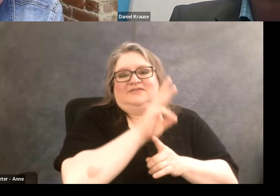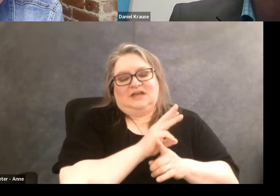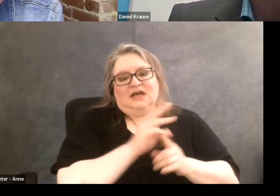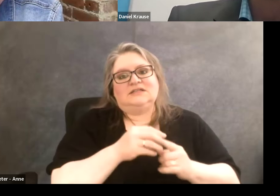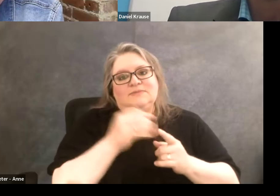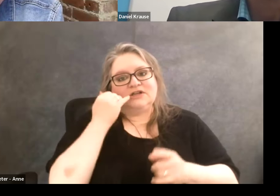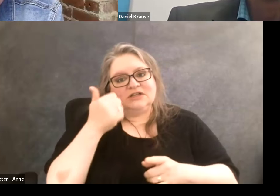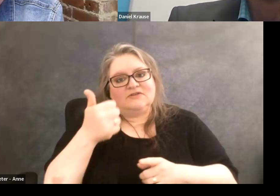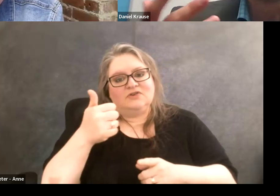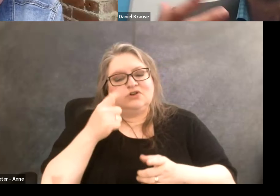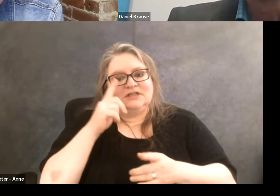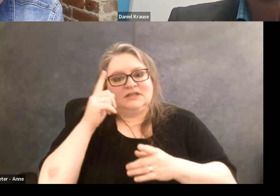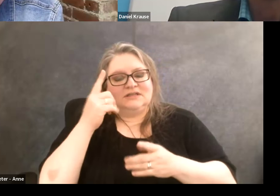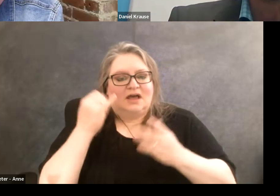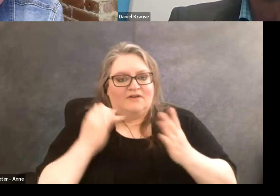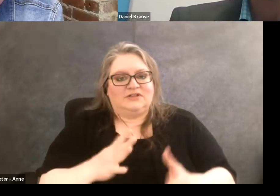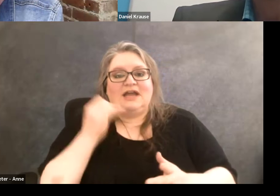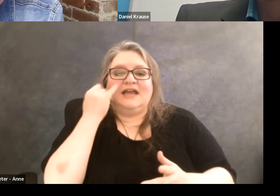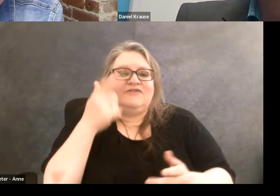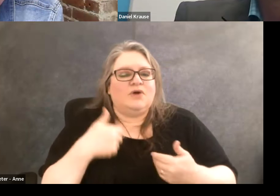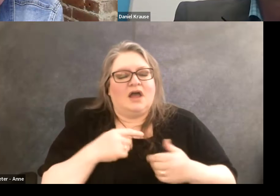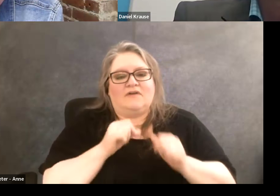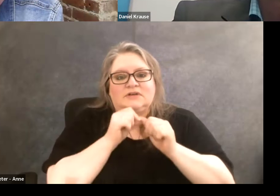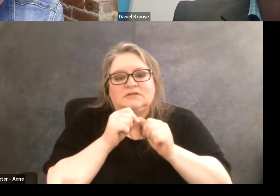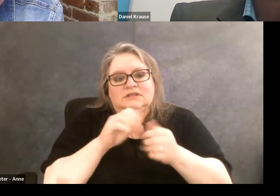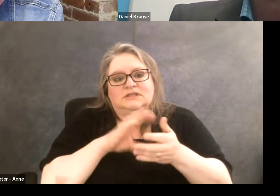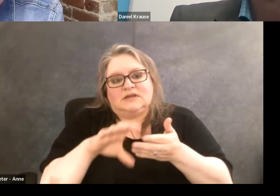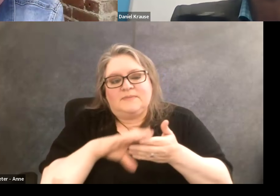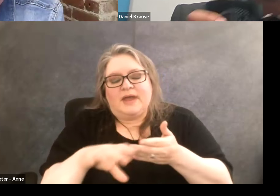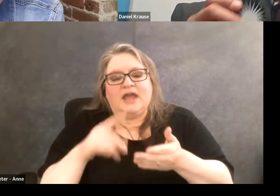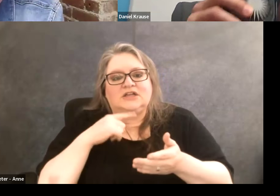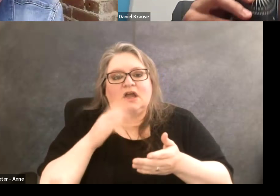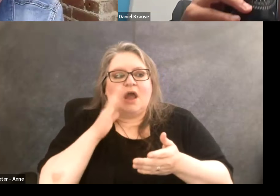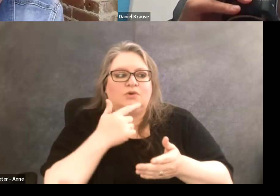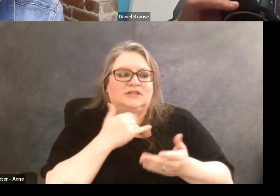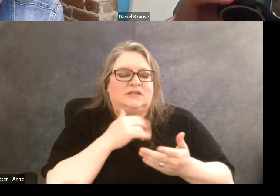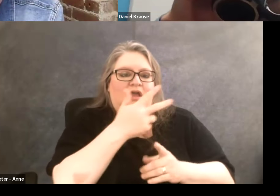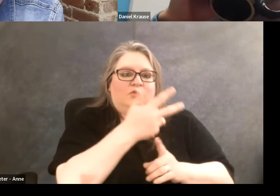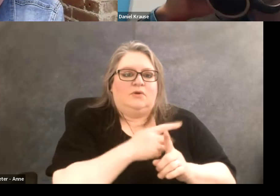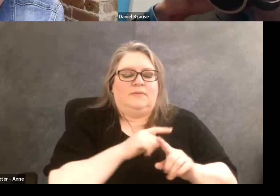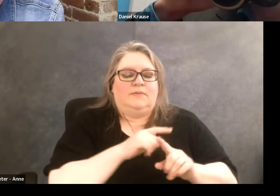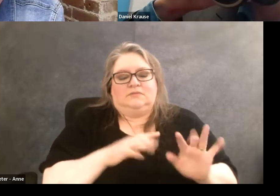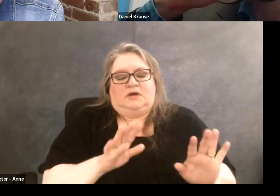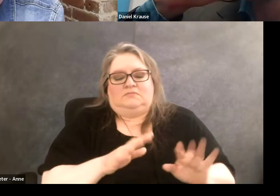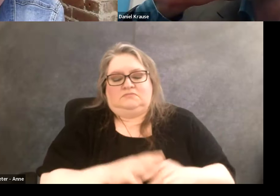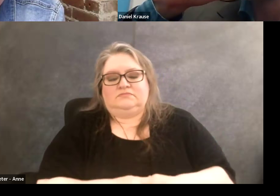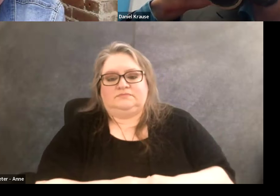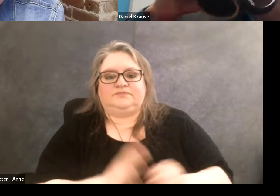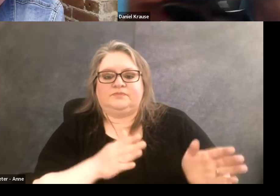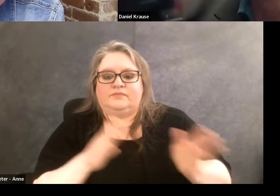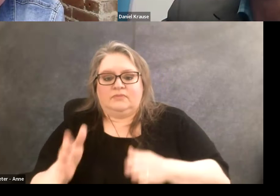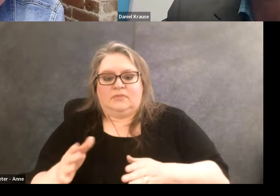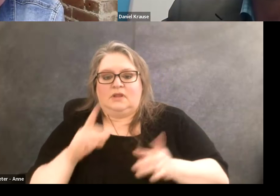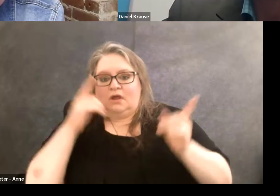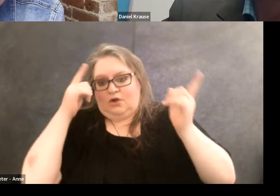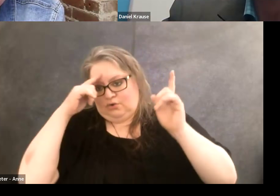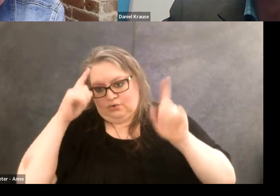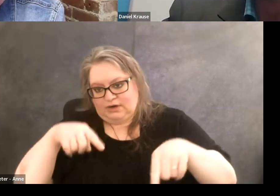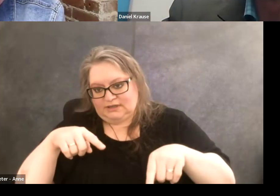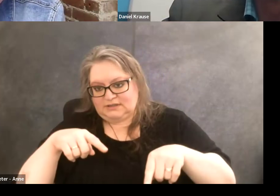If you had a consistent paycheck, you could do 3 months. I would agree with Daniel of just knowing what